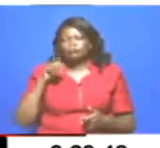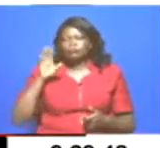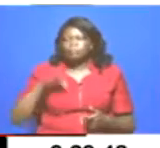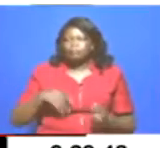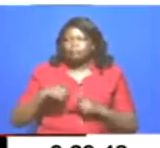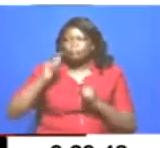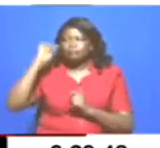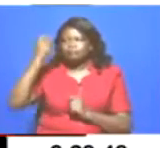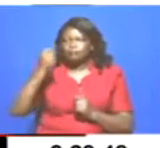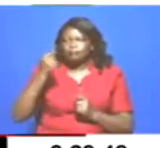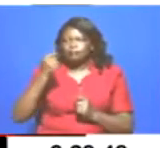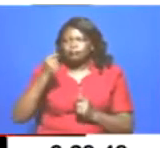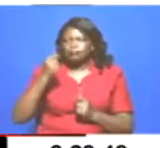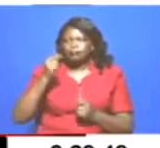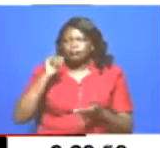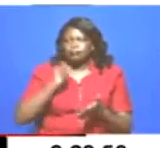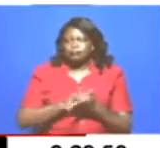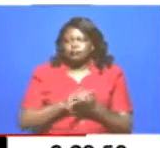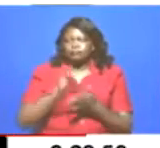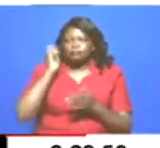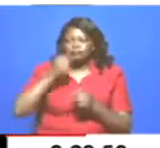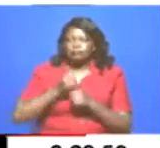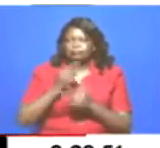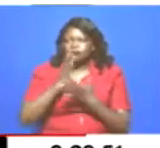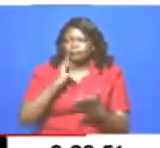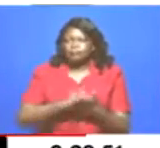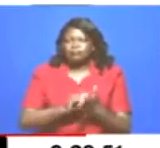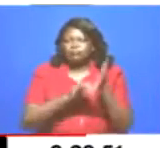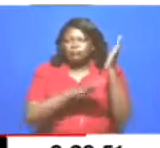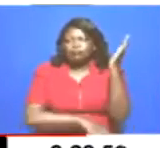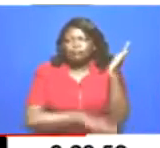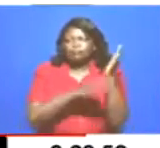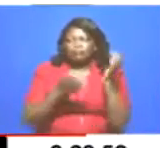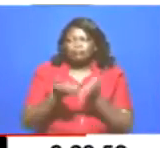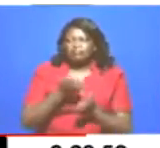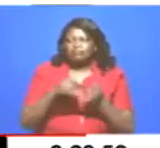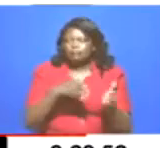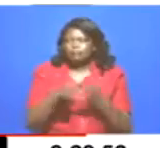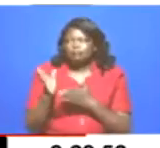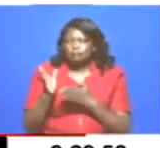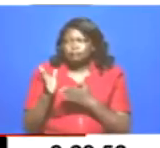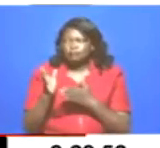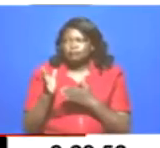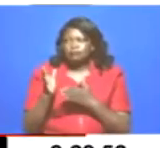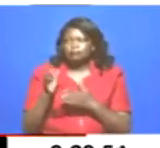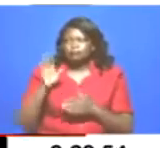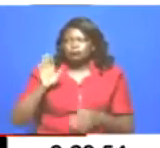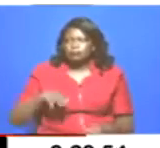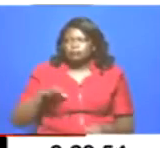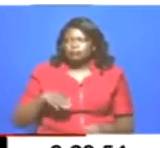Kenya, we will make sure in our bottom-up economic model, women